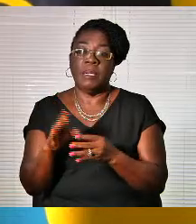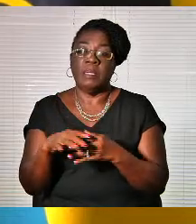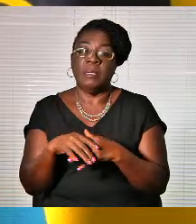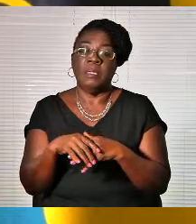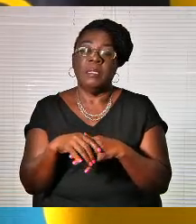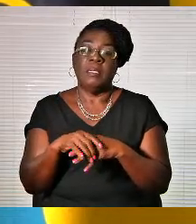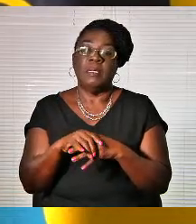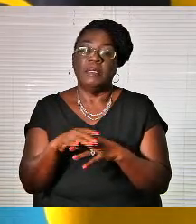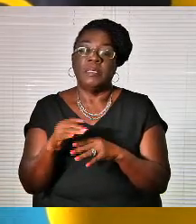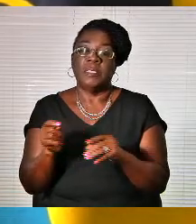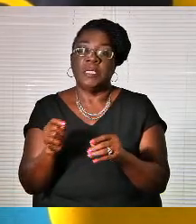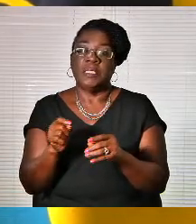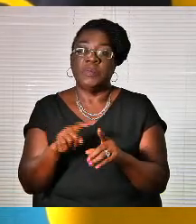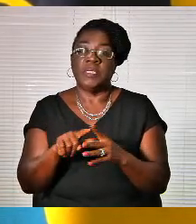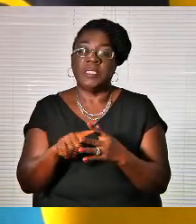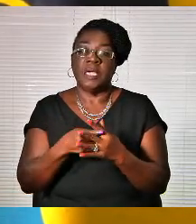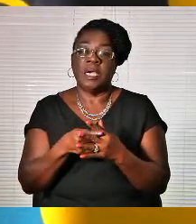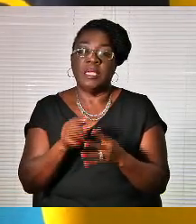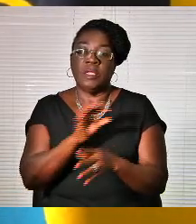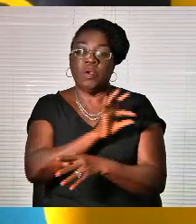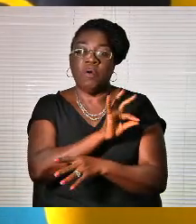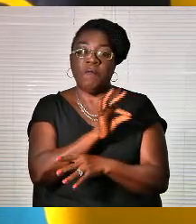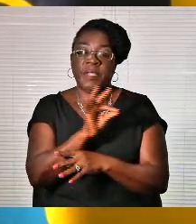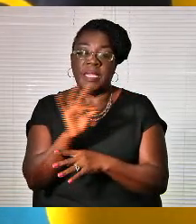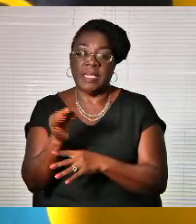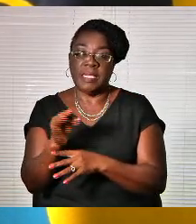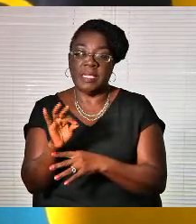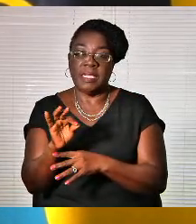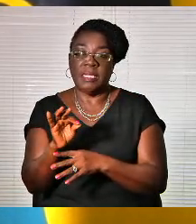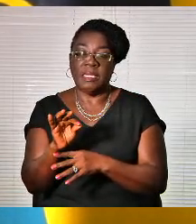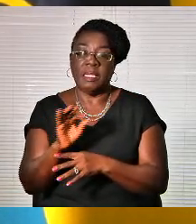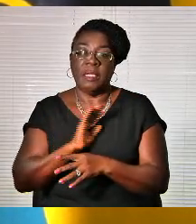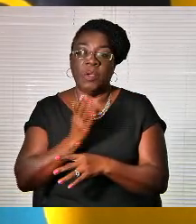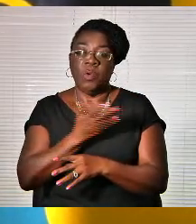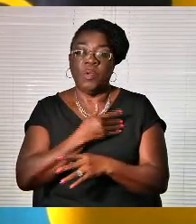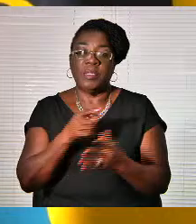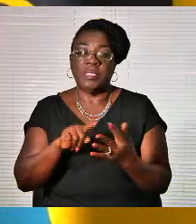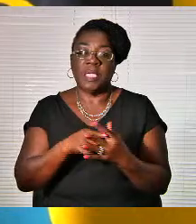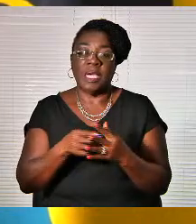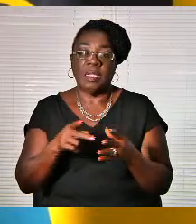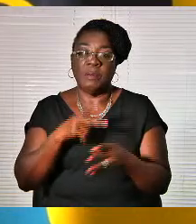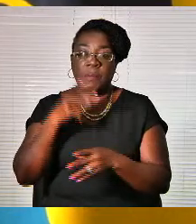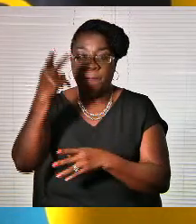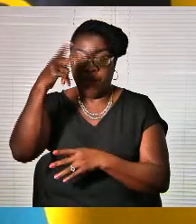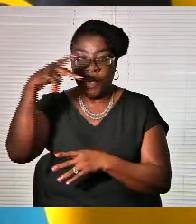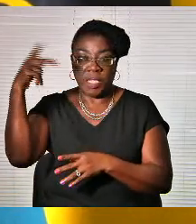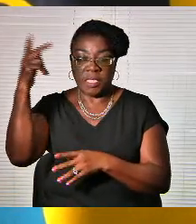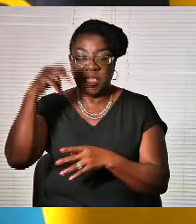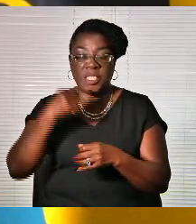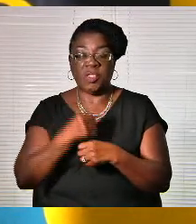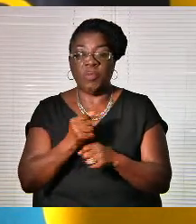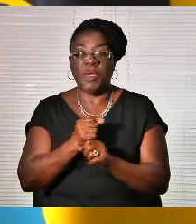Since the start of COVID-19, we instituted policies to ensure that